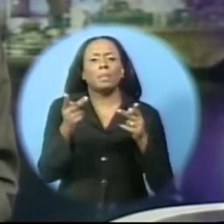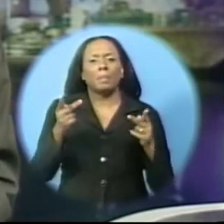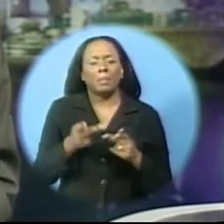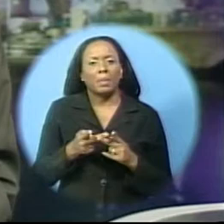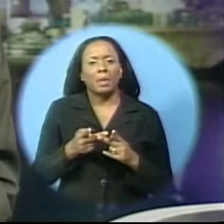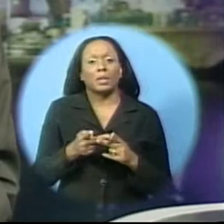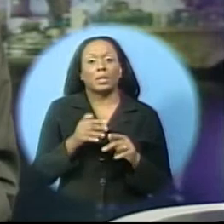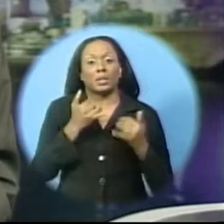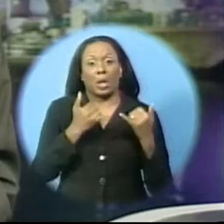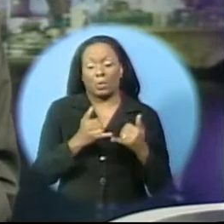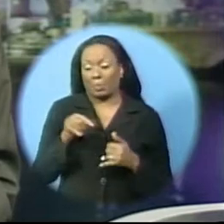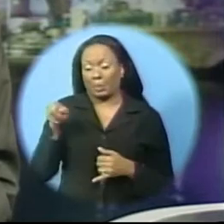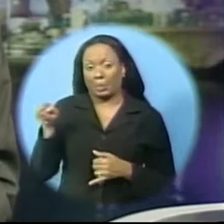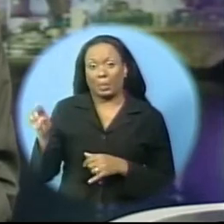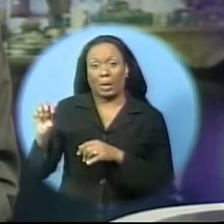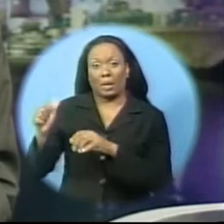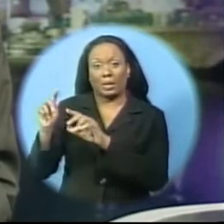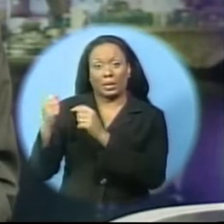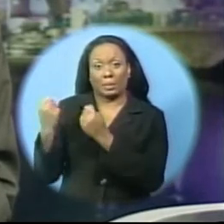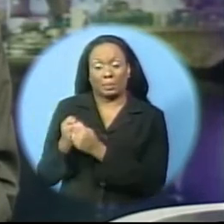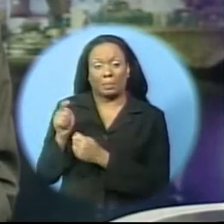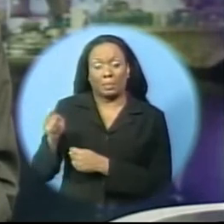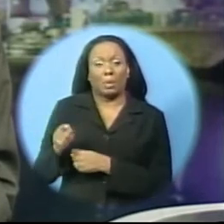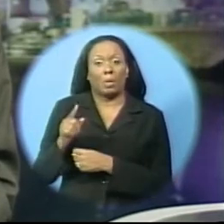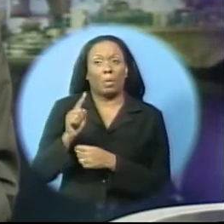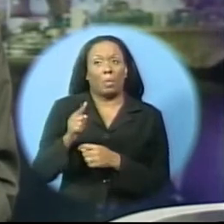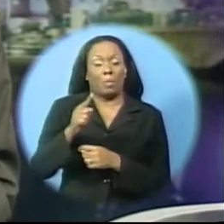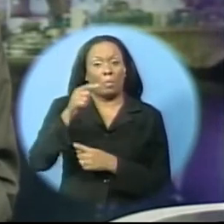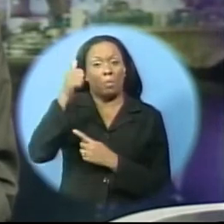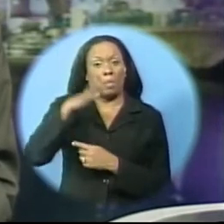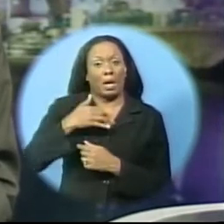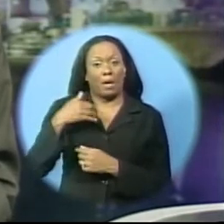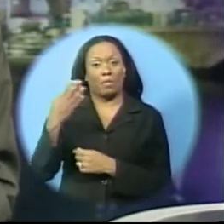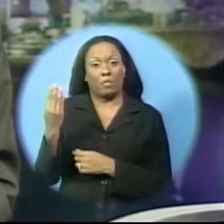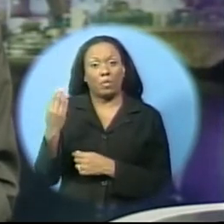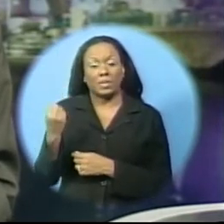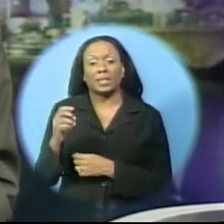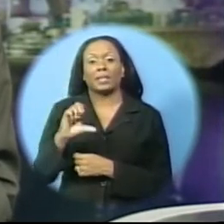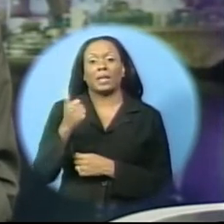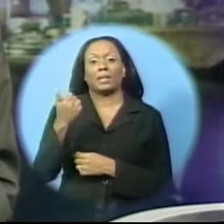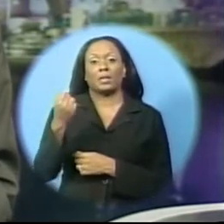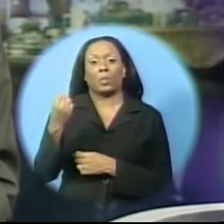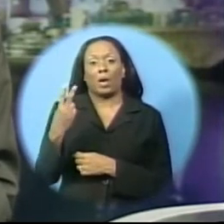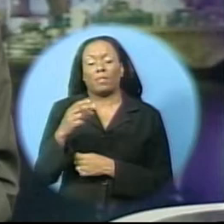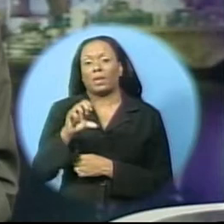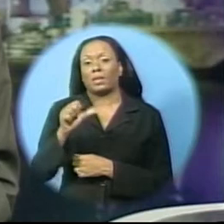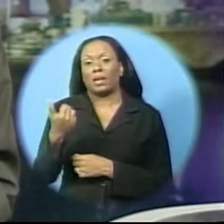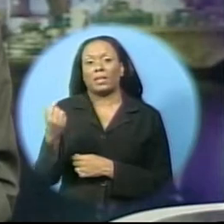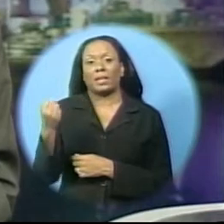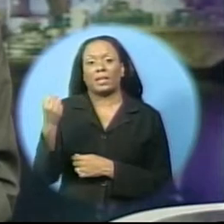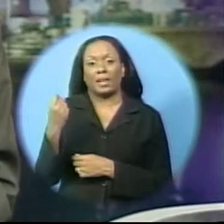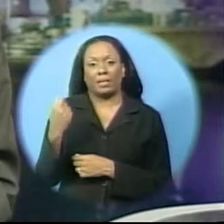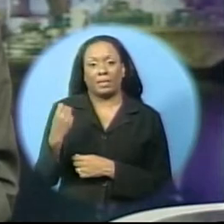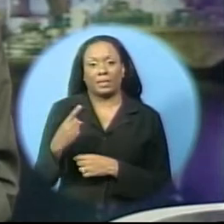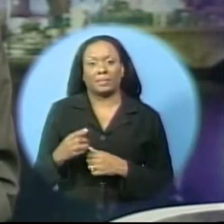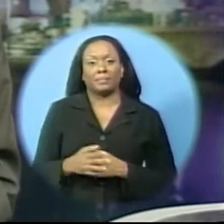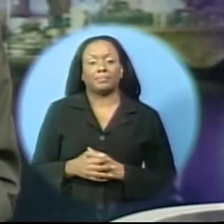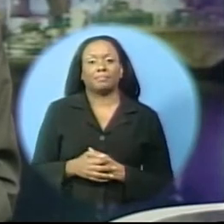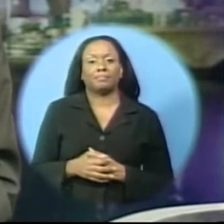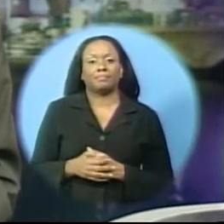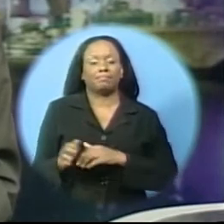hand. Now for Tridents, Zachary Cave scored 14, Andrew Eiffel 12, and Jehu Lafueil, he got 11.